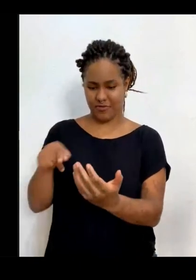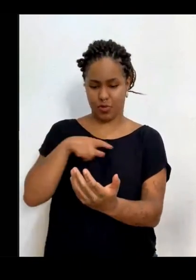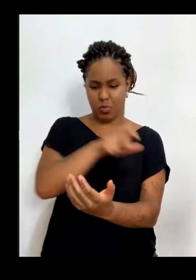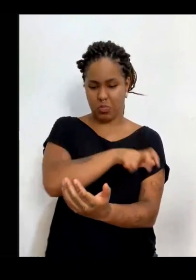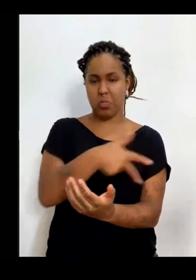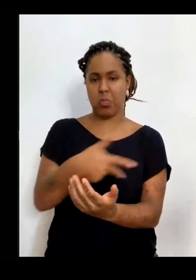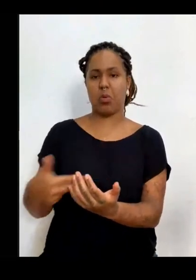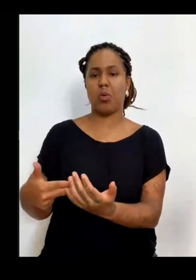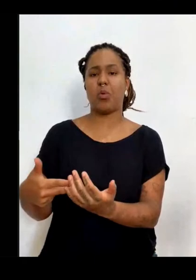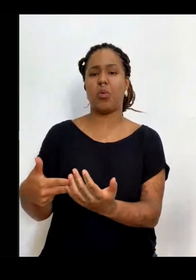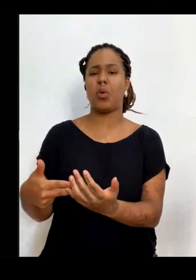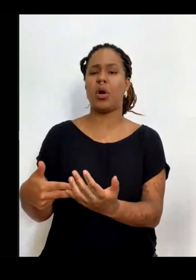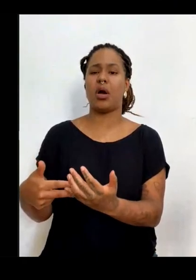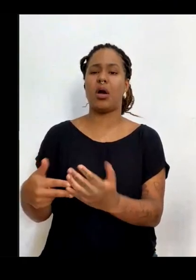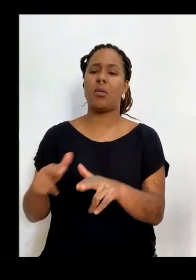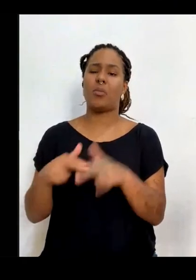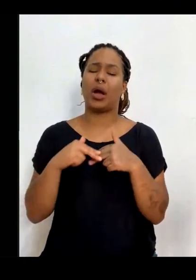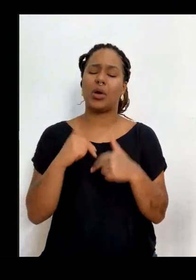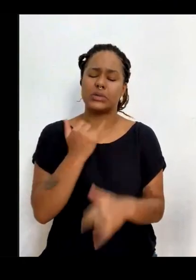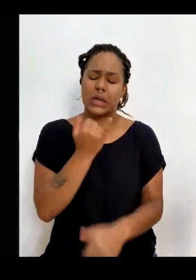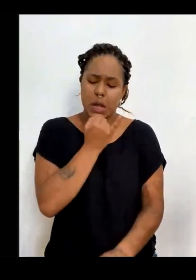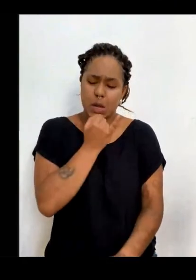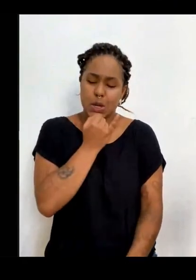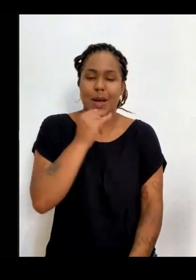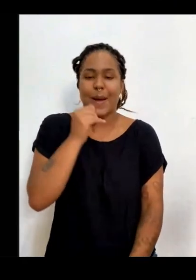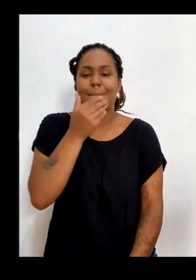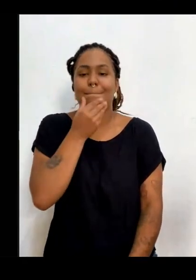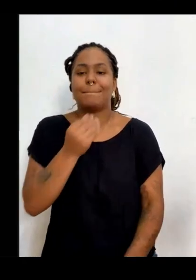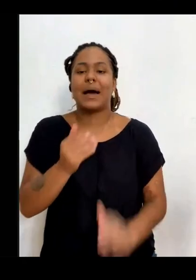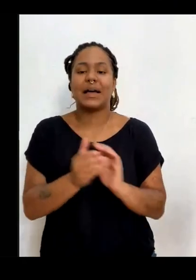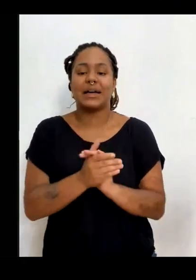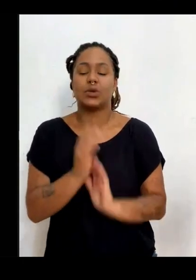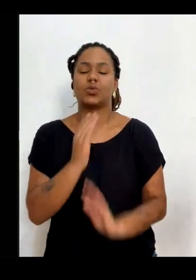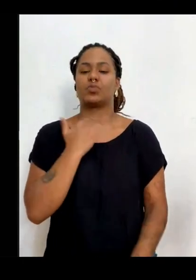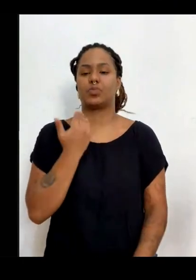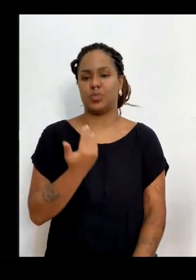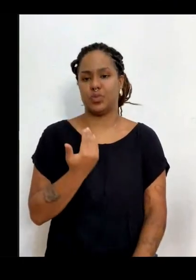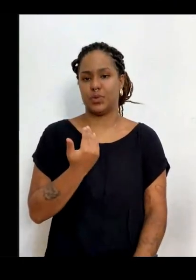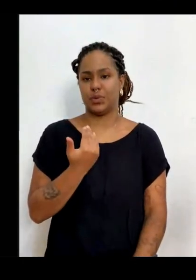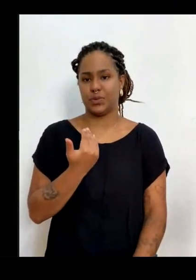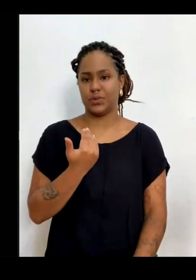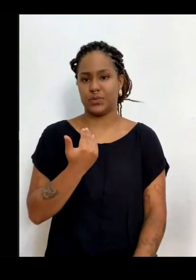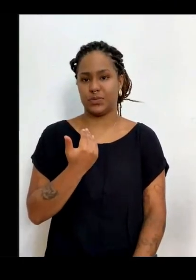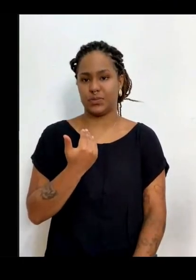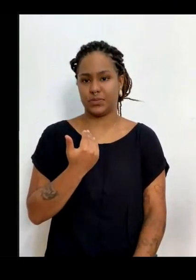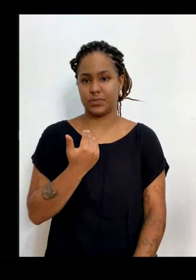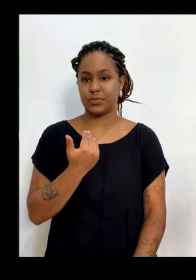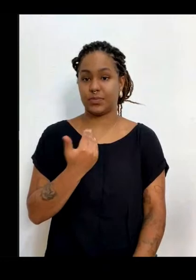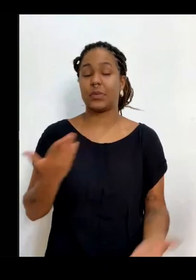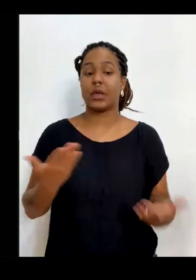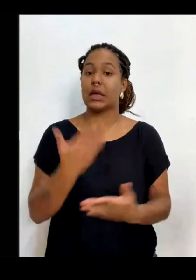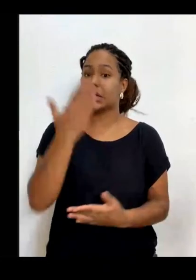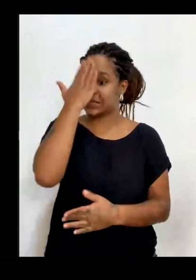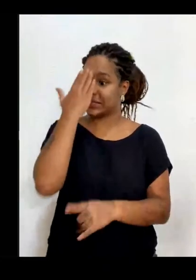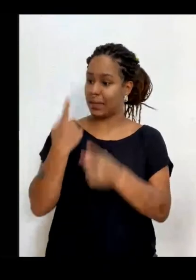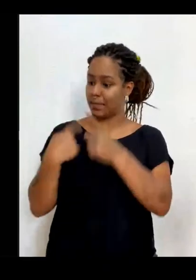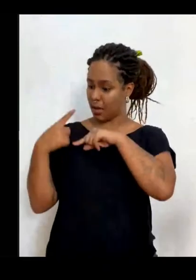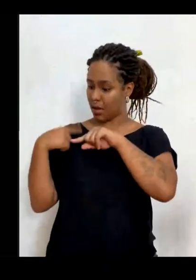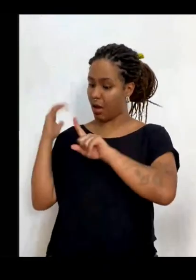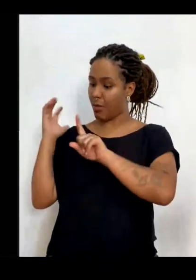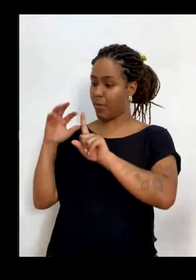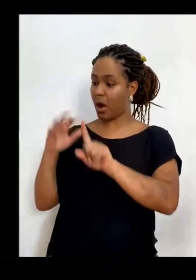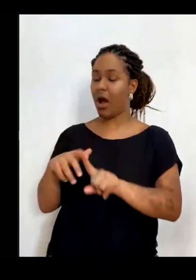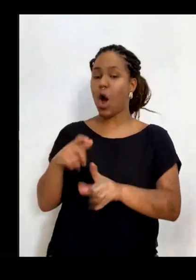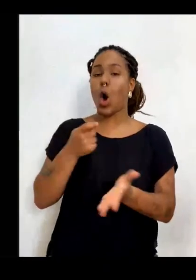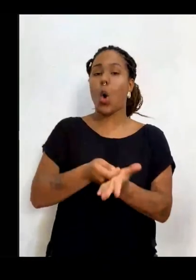it was her in-laws who threw her into the Flames because they didn't want her as a burden could